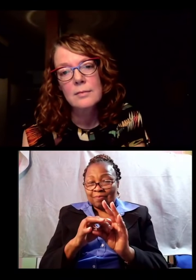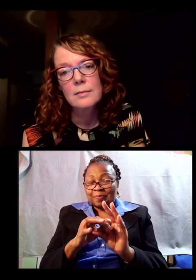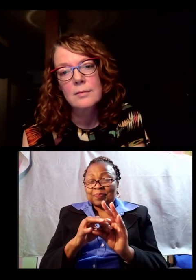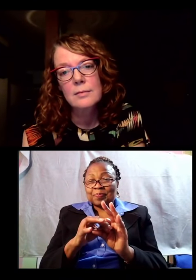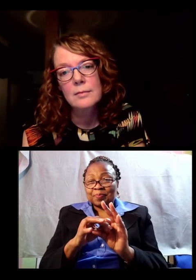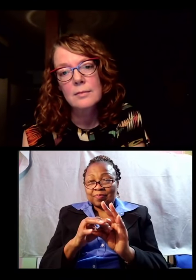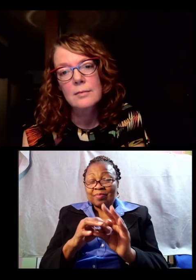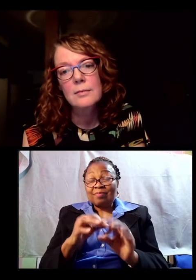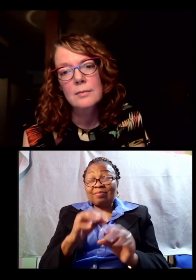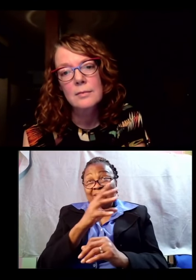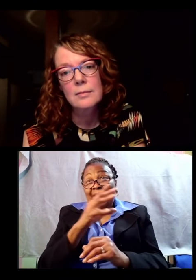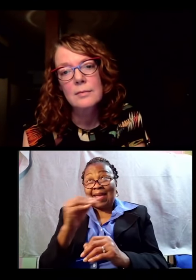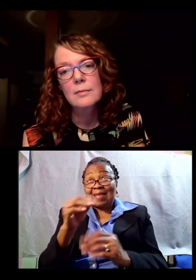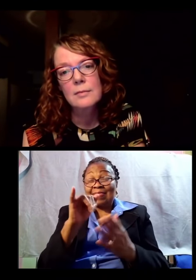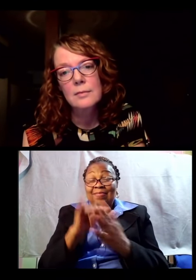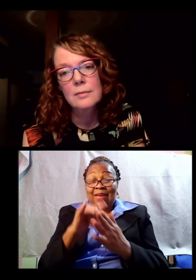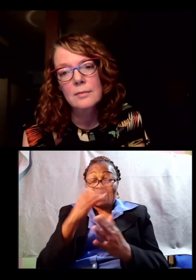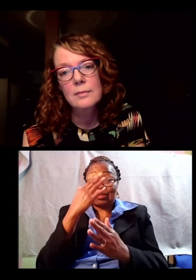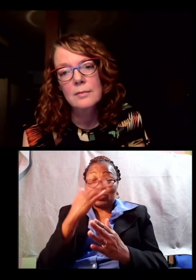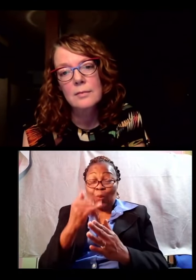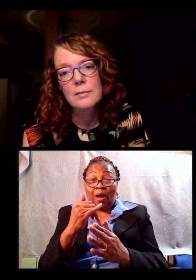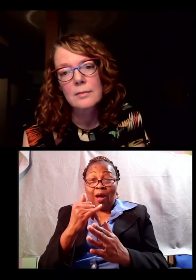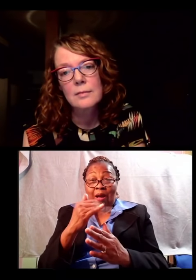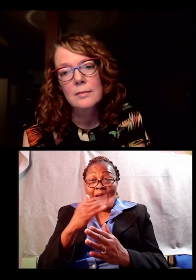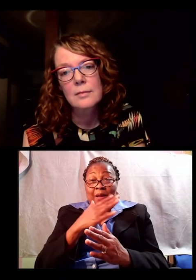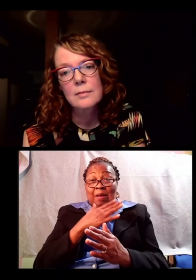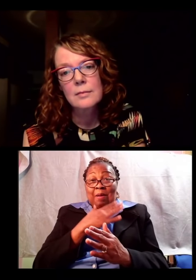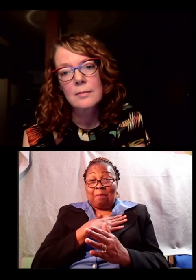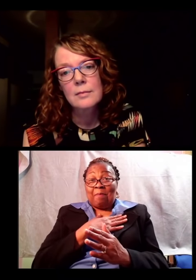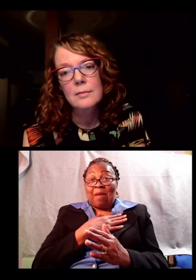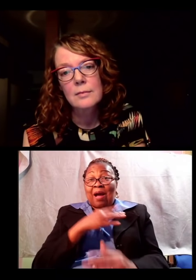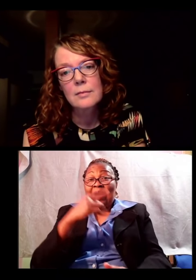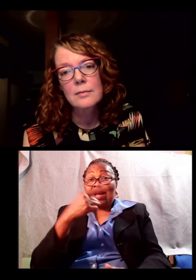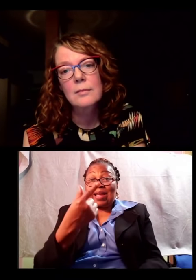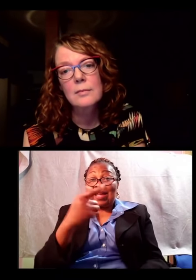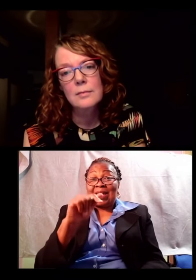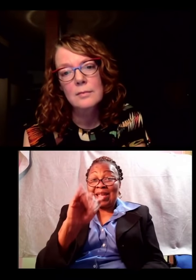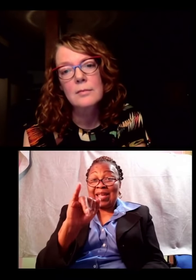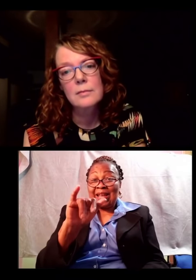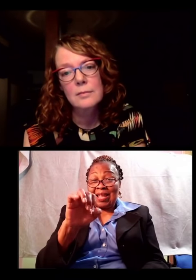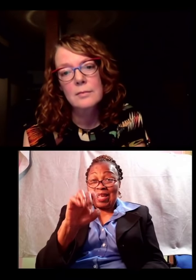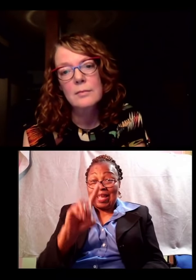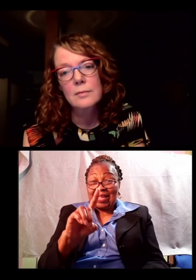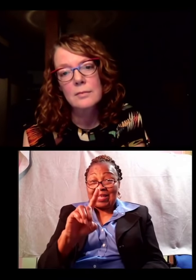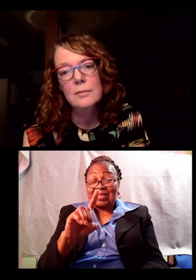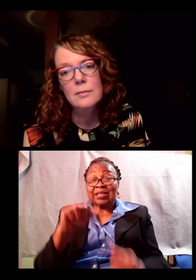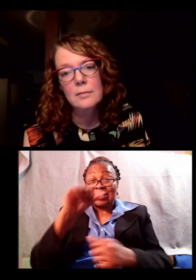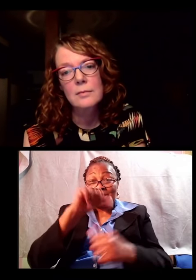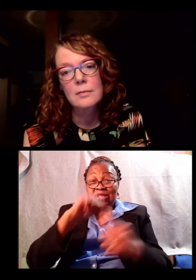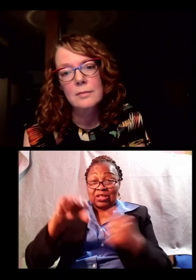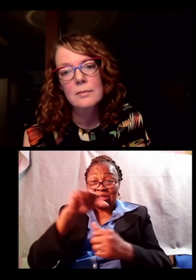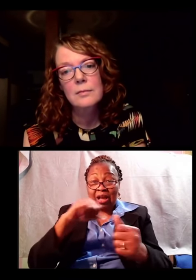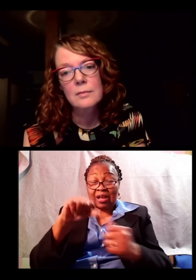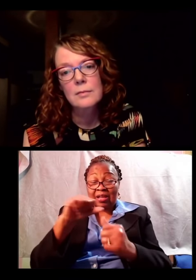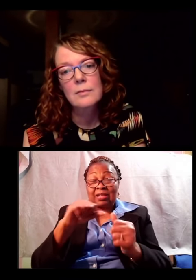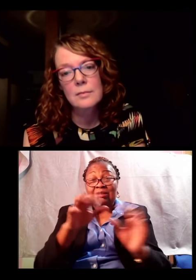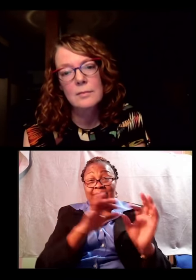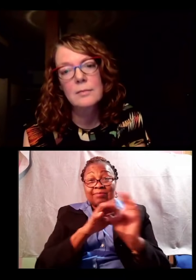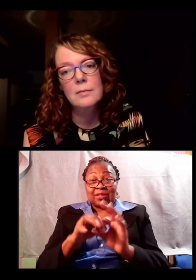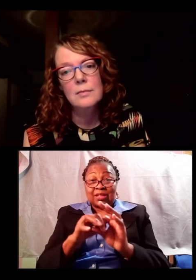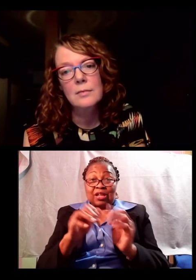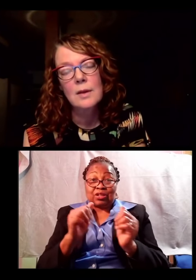and that is why my Gilead society draws so heavily upon that kind of thinking.